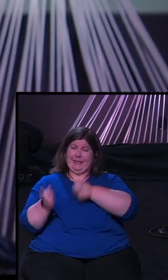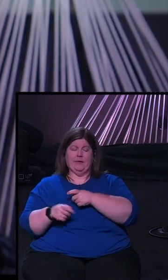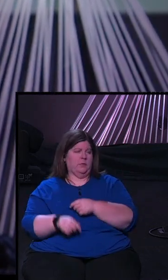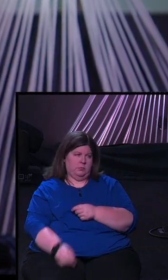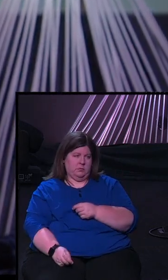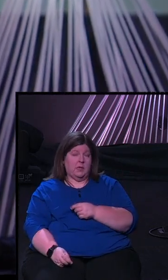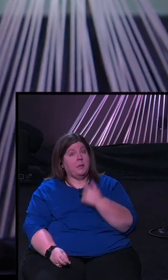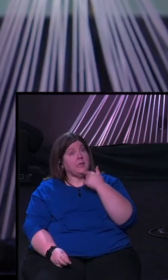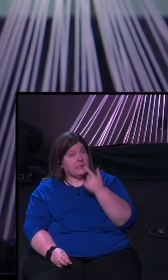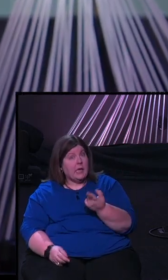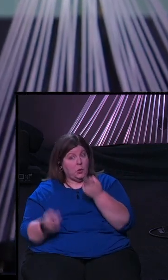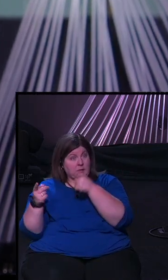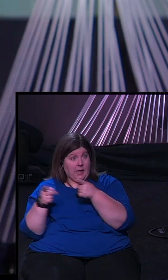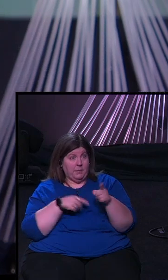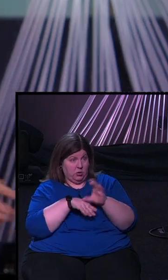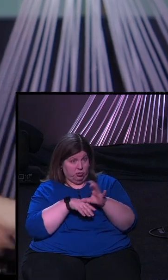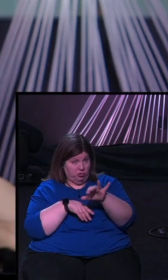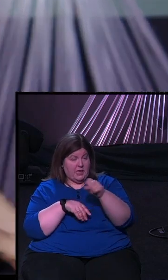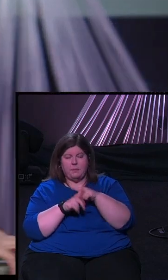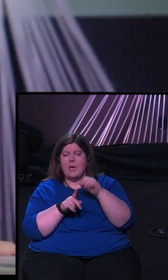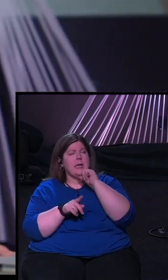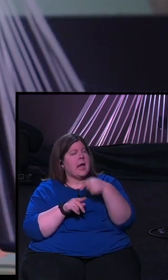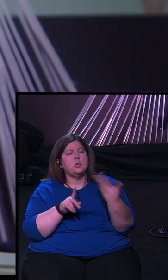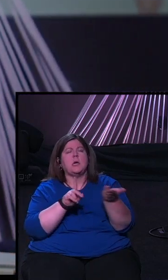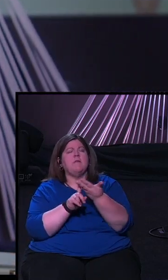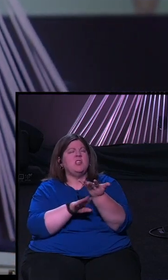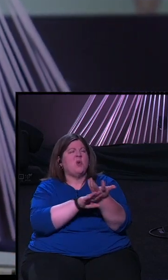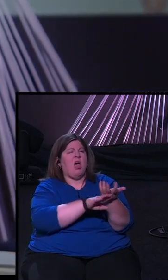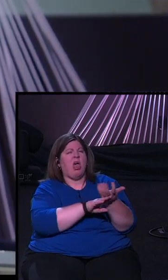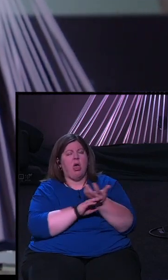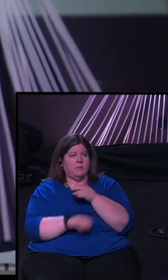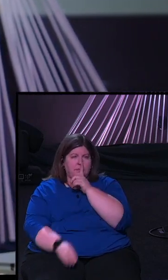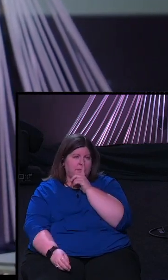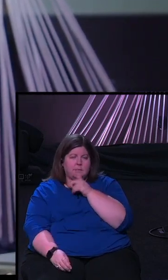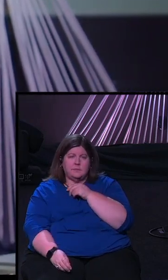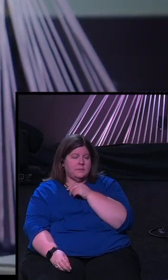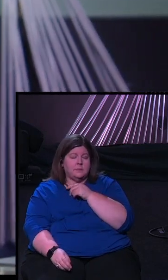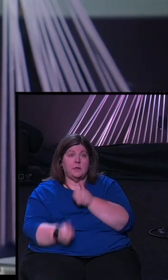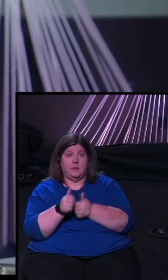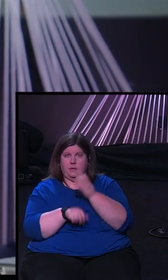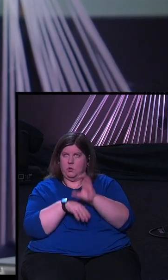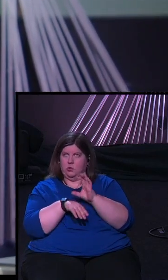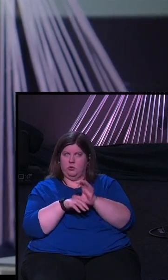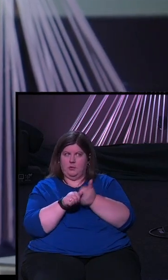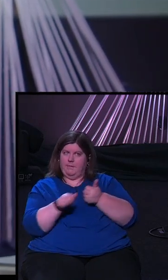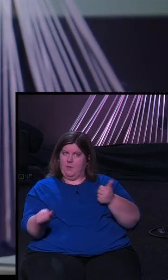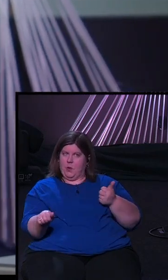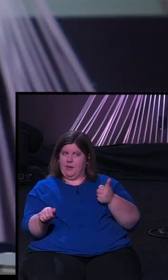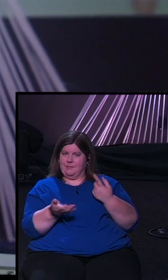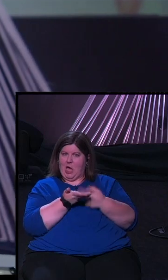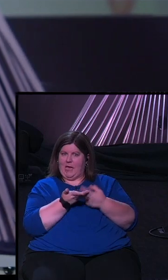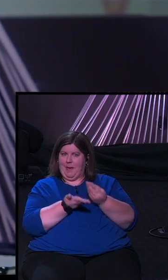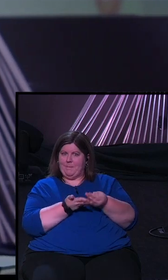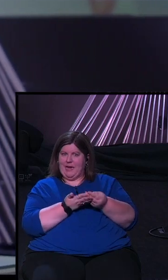tell you about some cool things that are going on in our church, but this is not to try and get anything out of you. In fact, most churches steer away from talking about money